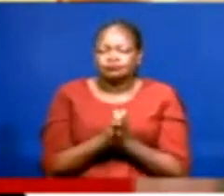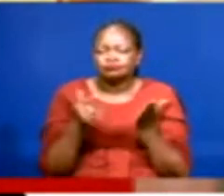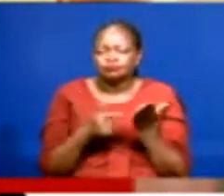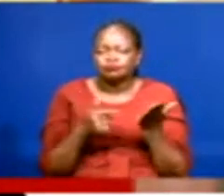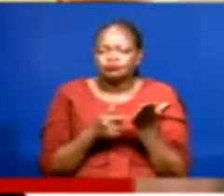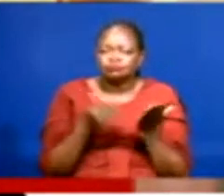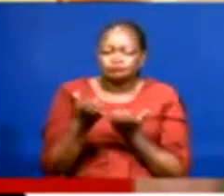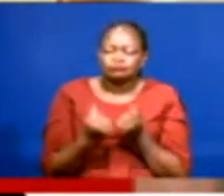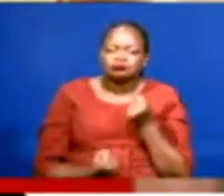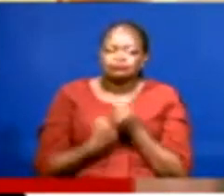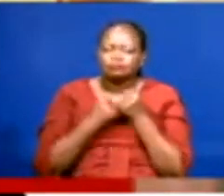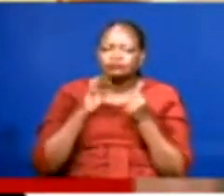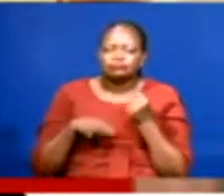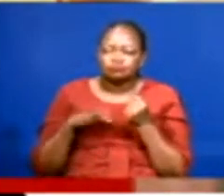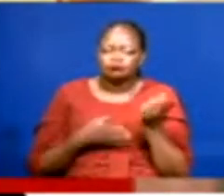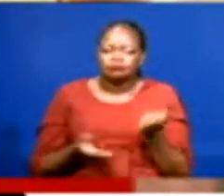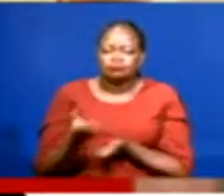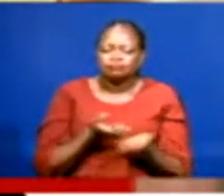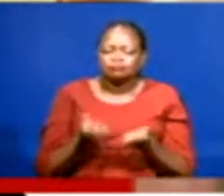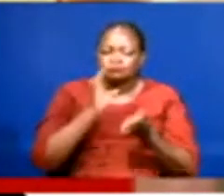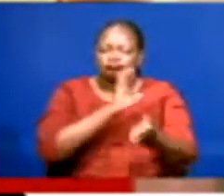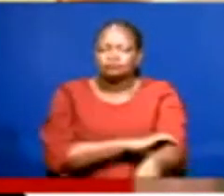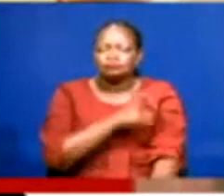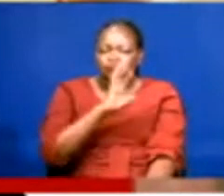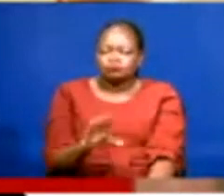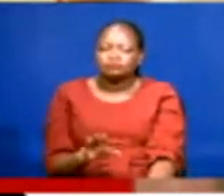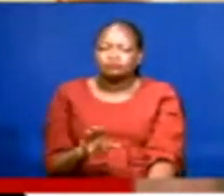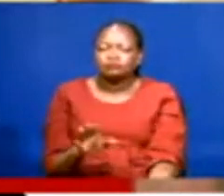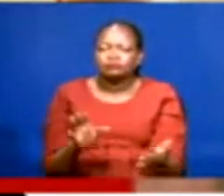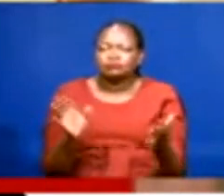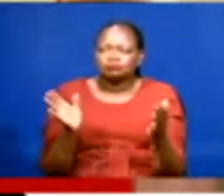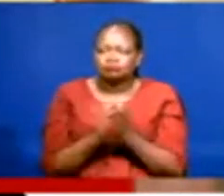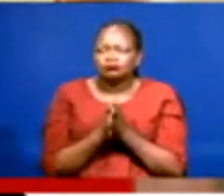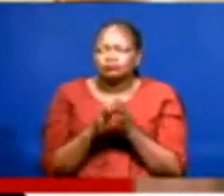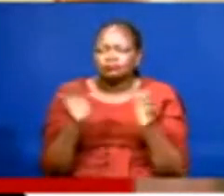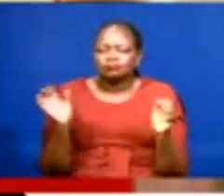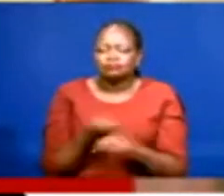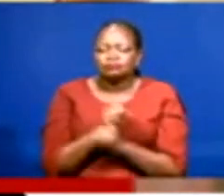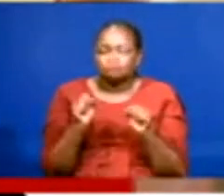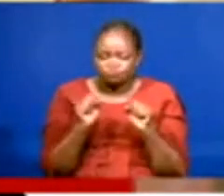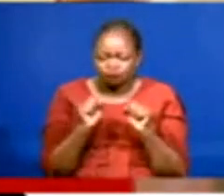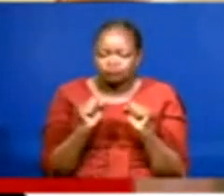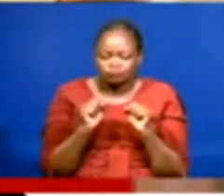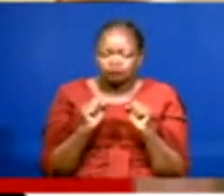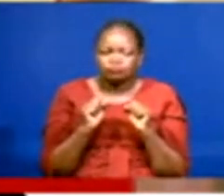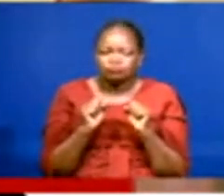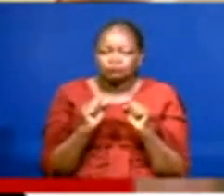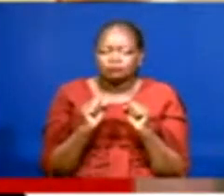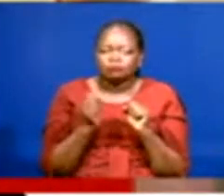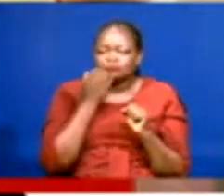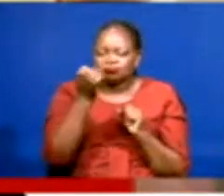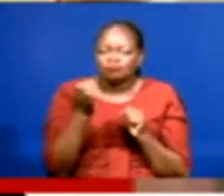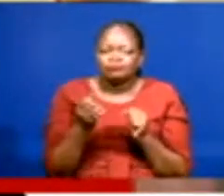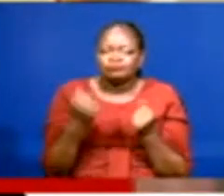is boosting women economic empowerment cannot be underscored. In partnership with